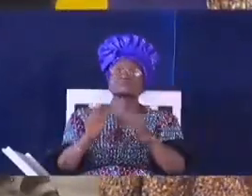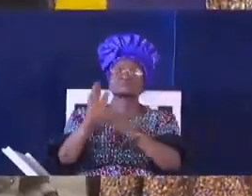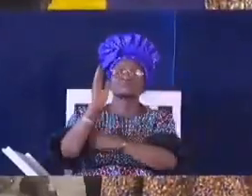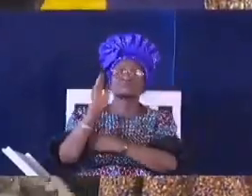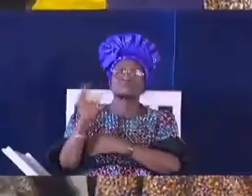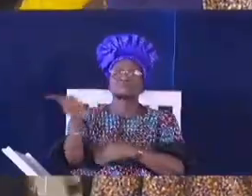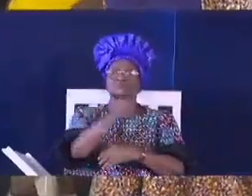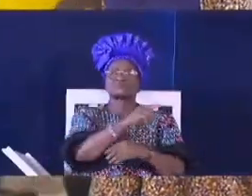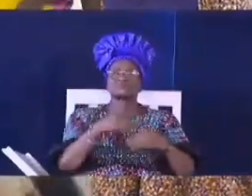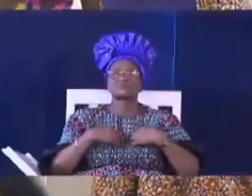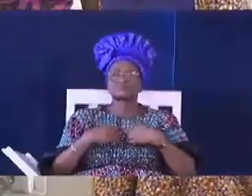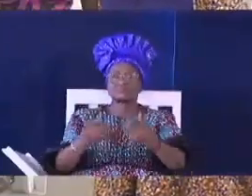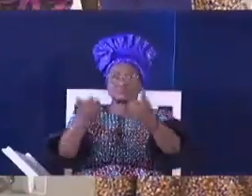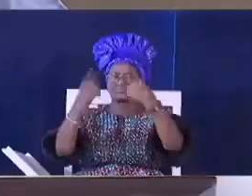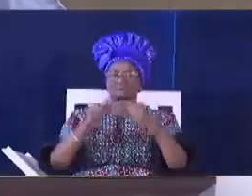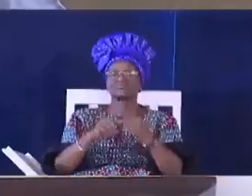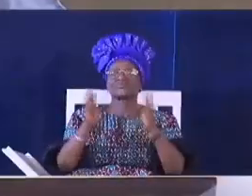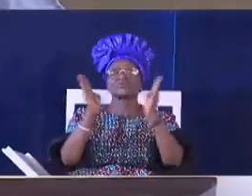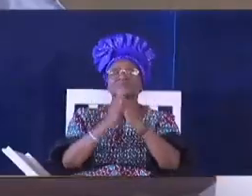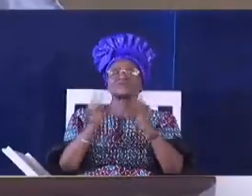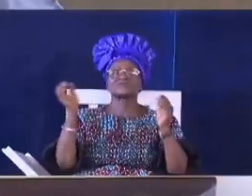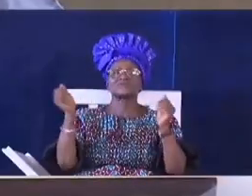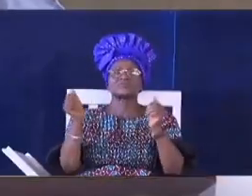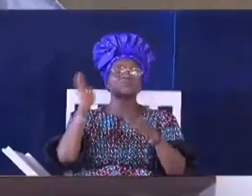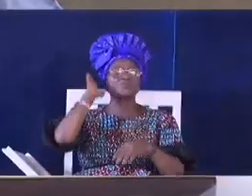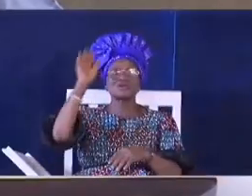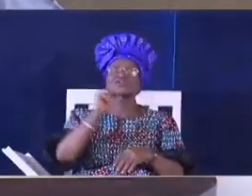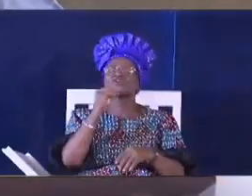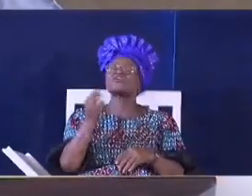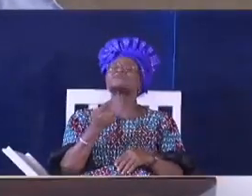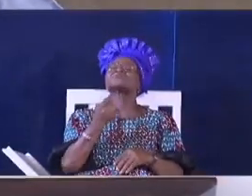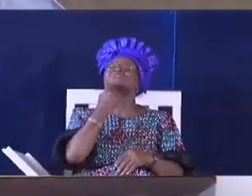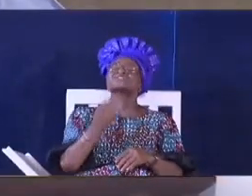meet will not disappoint you.